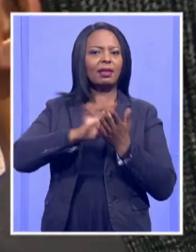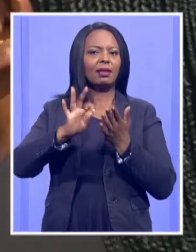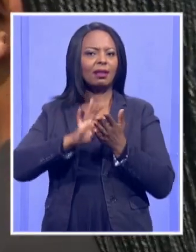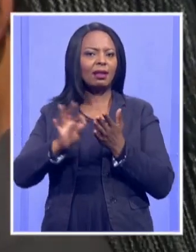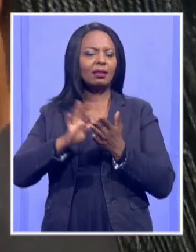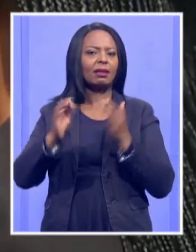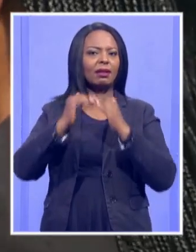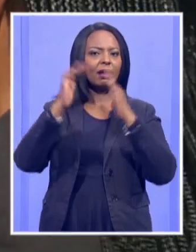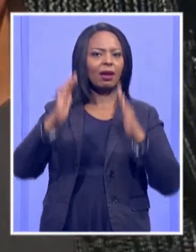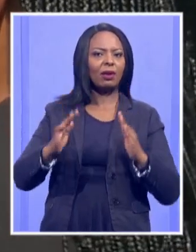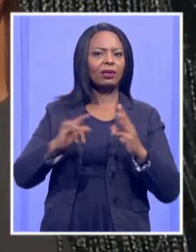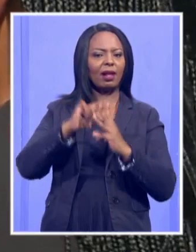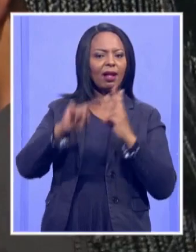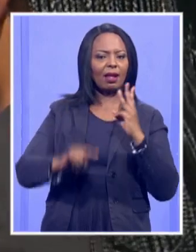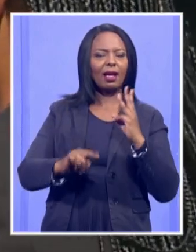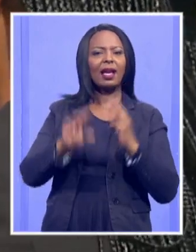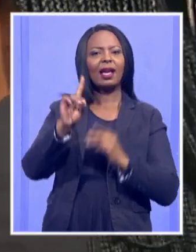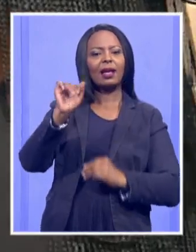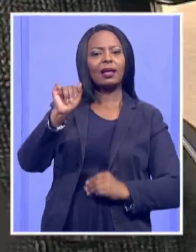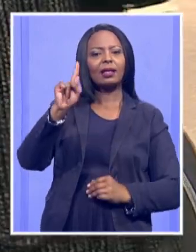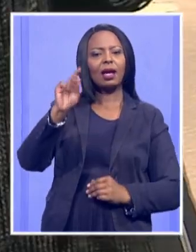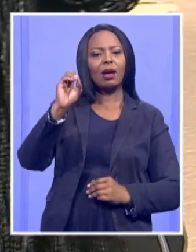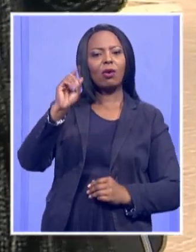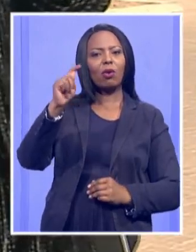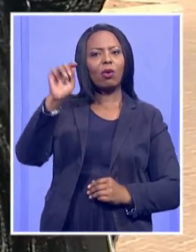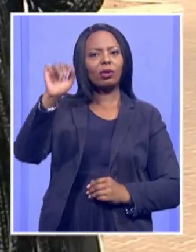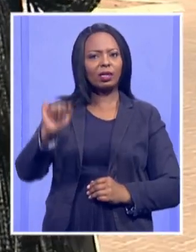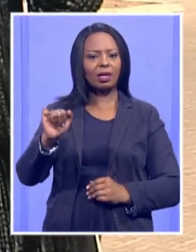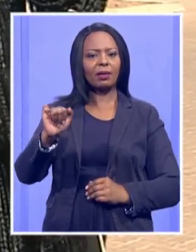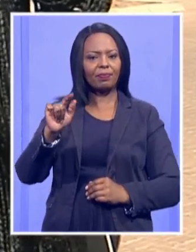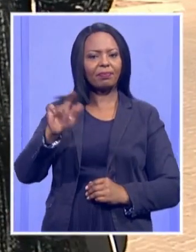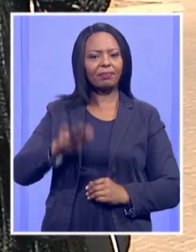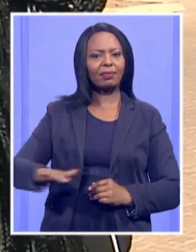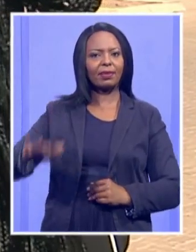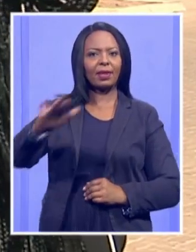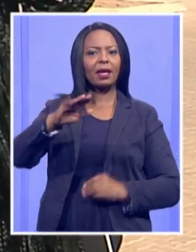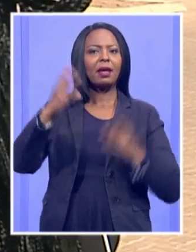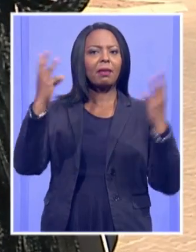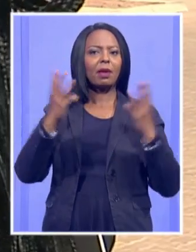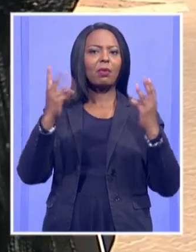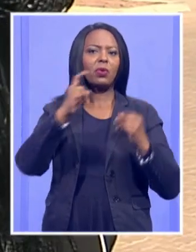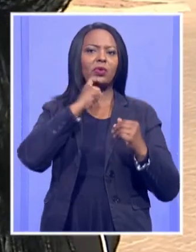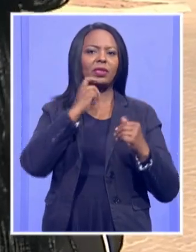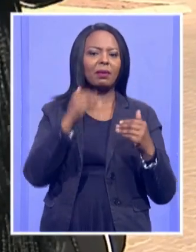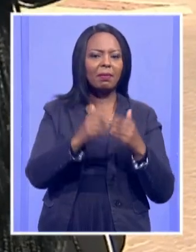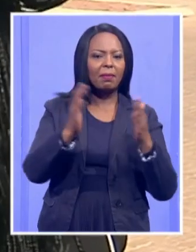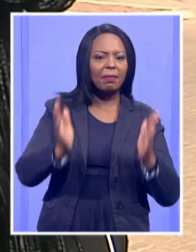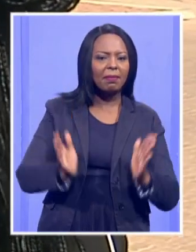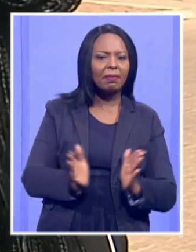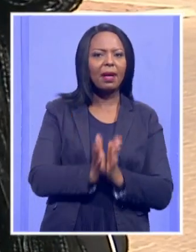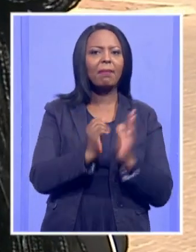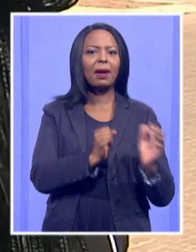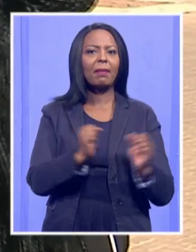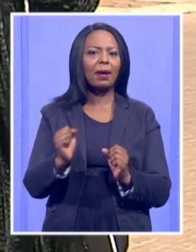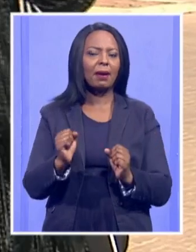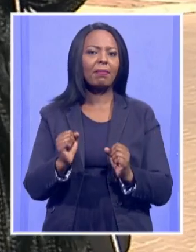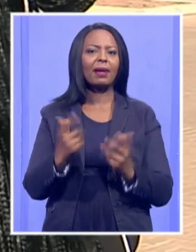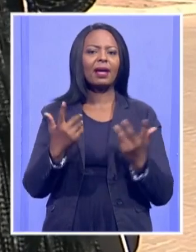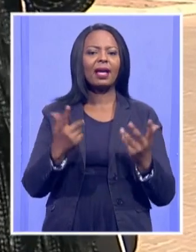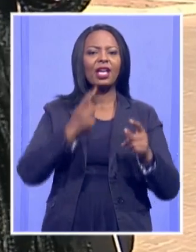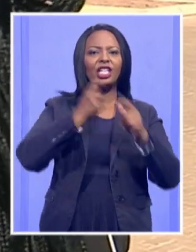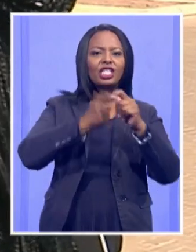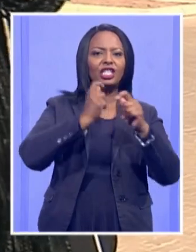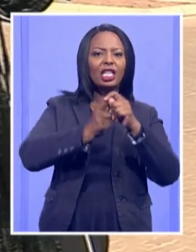spoke about the Dakota settlement. Very tragic visuals there, people still using the bucket system, tin shacks, that is